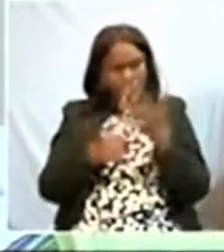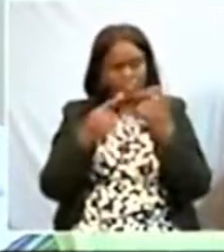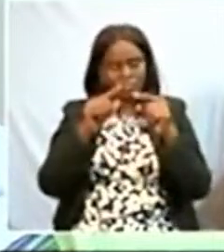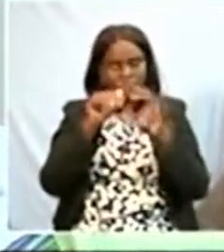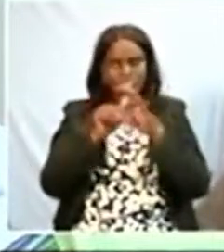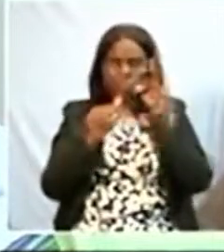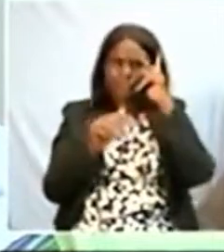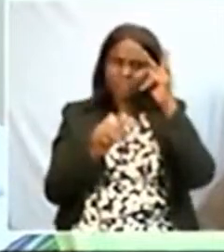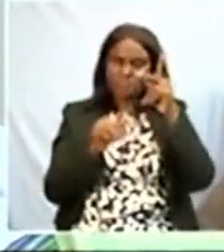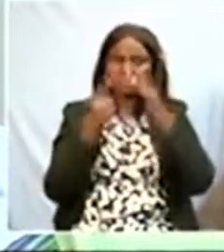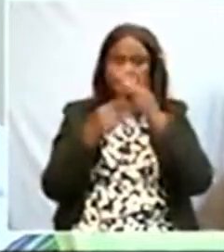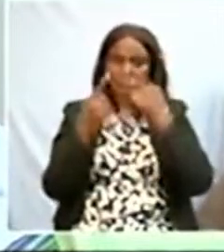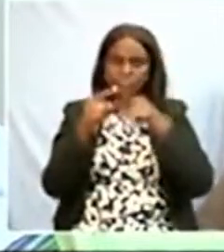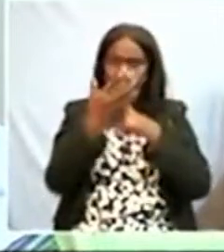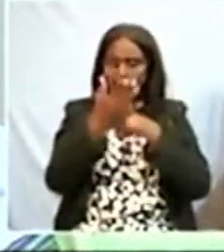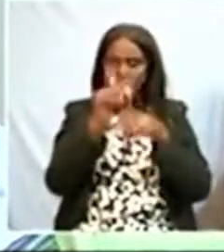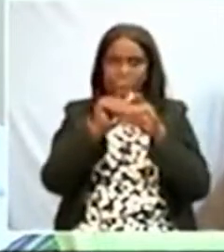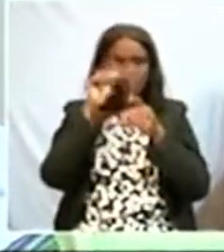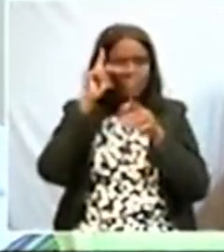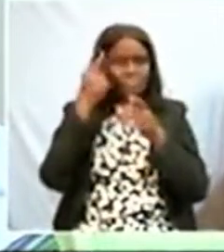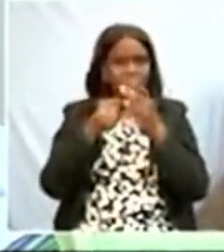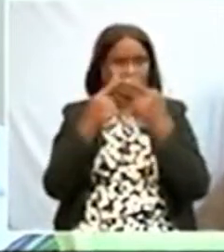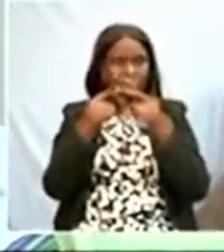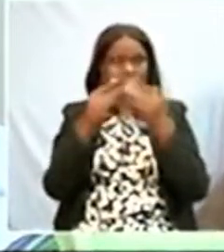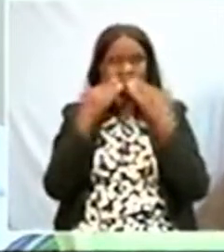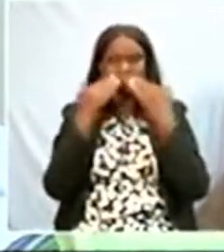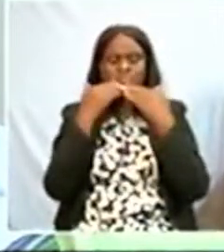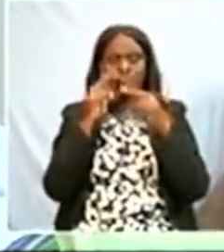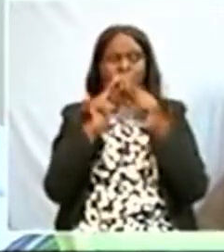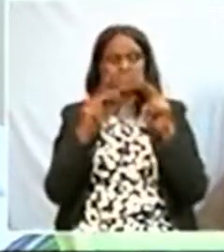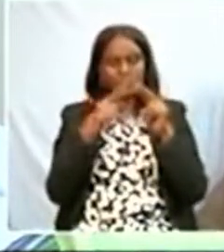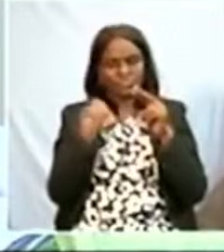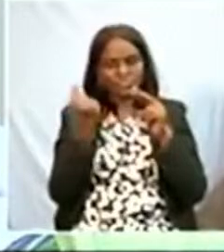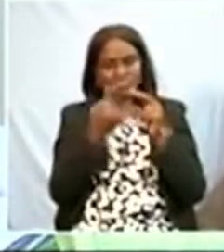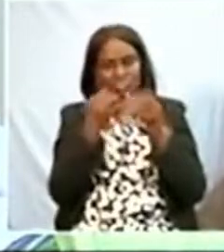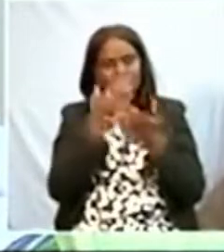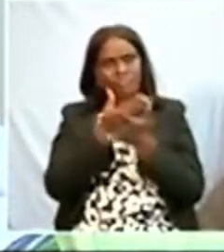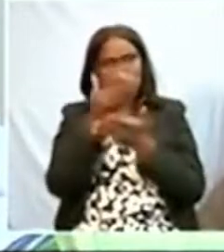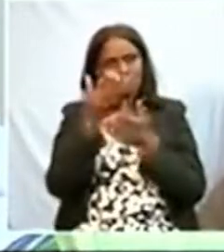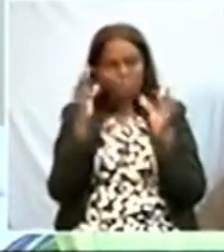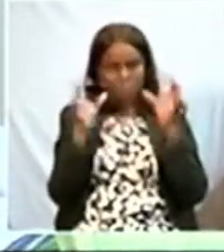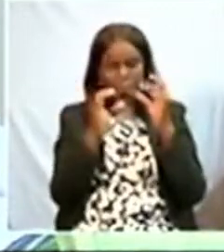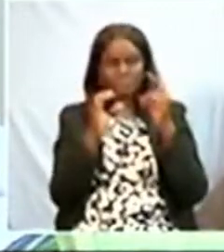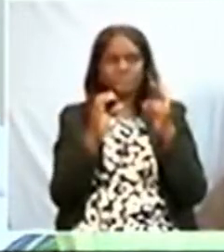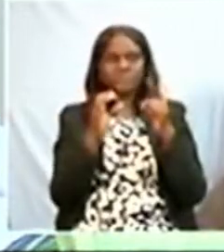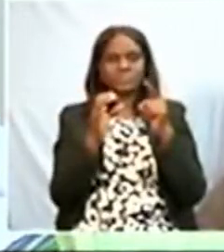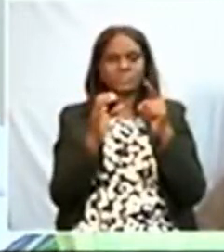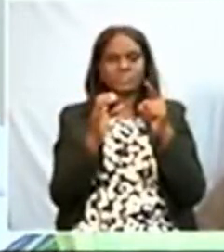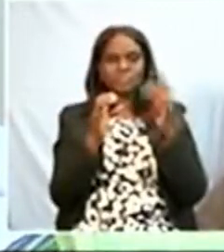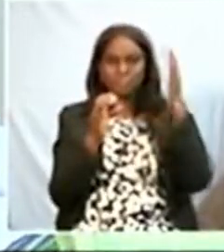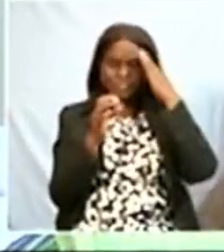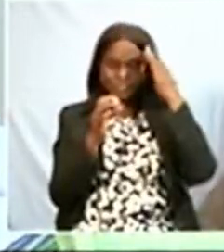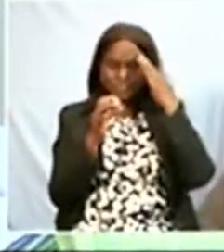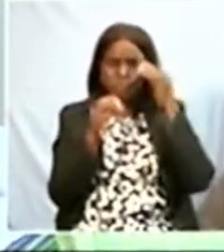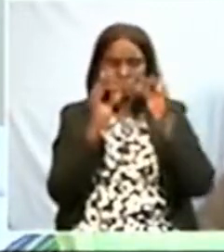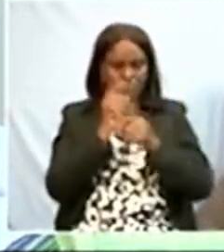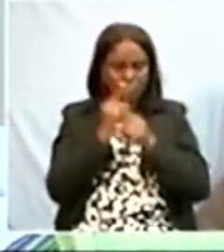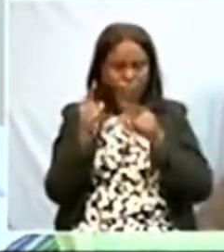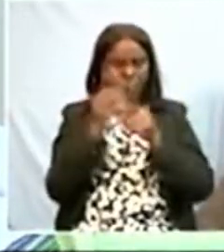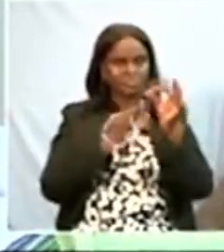in Kitwe? Mr. Chair, I would want to the procurement committee, head procurement, just to shed more